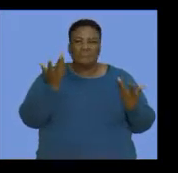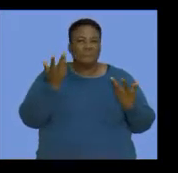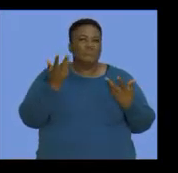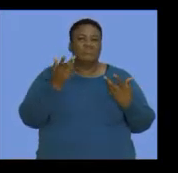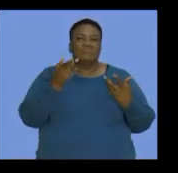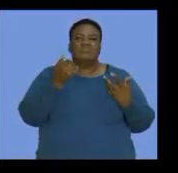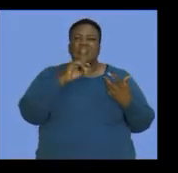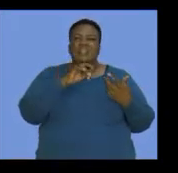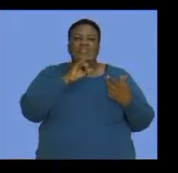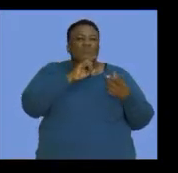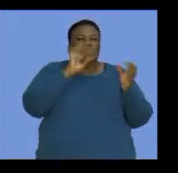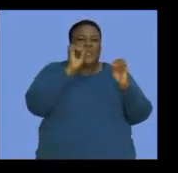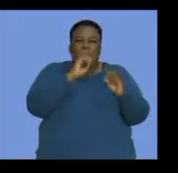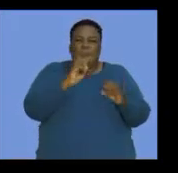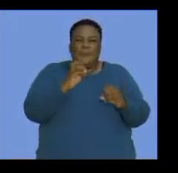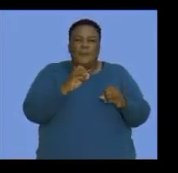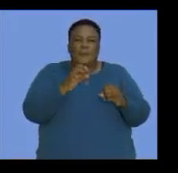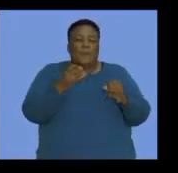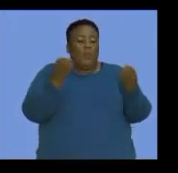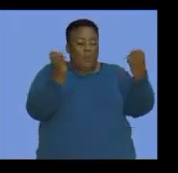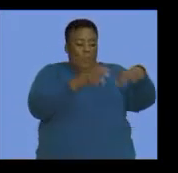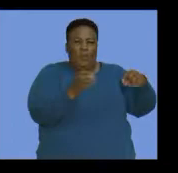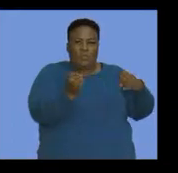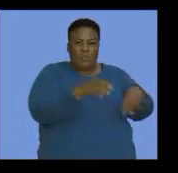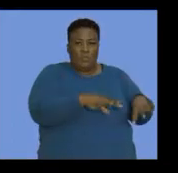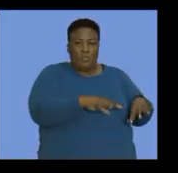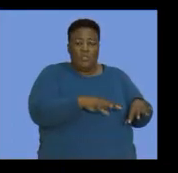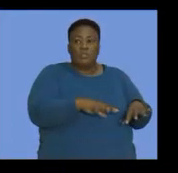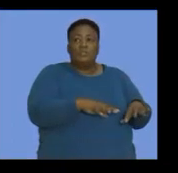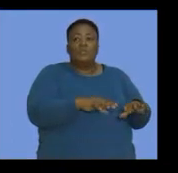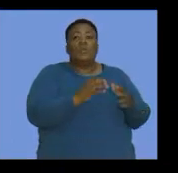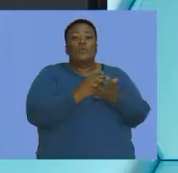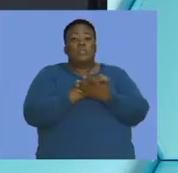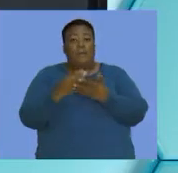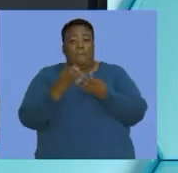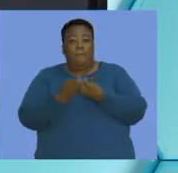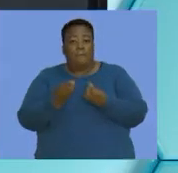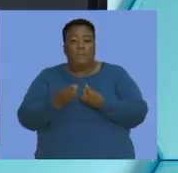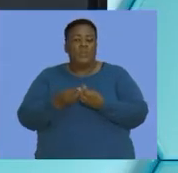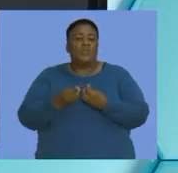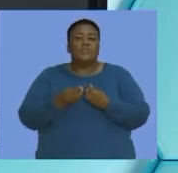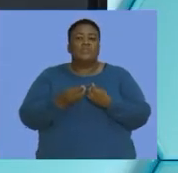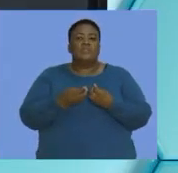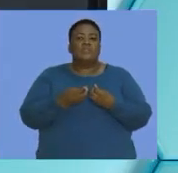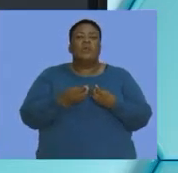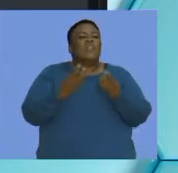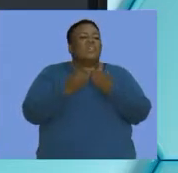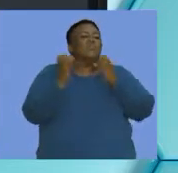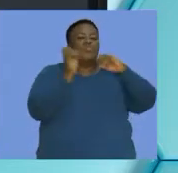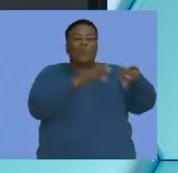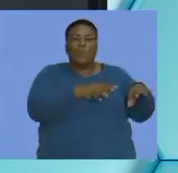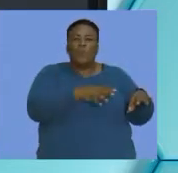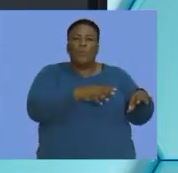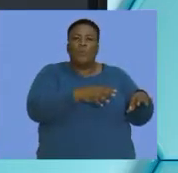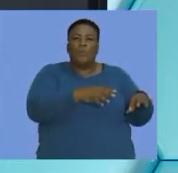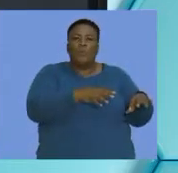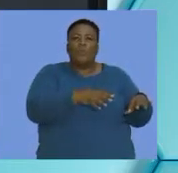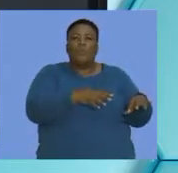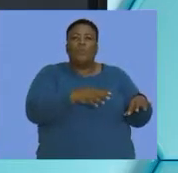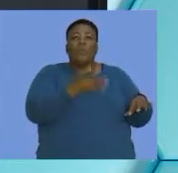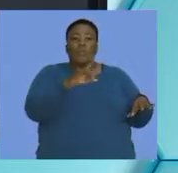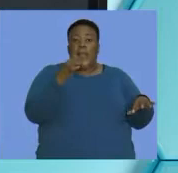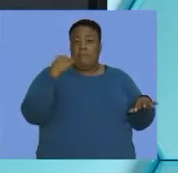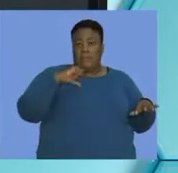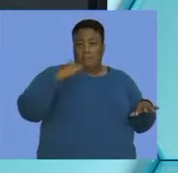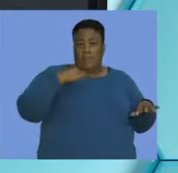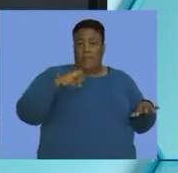material. So often we find that we tend to waste substances, or the things that you discard for the municipality to take